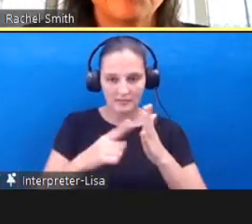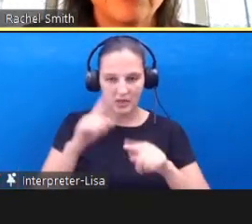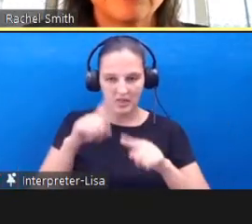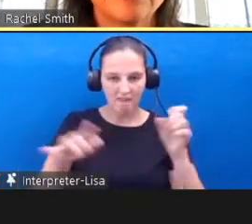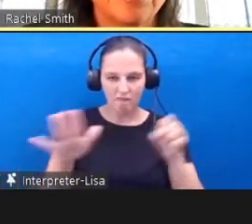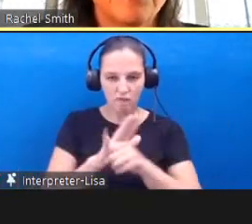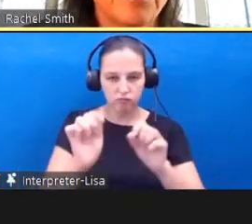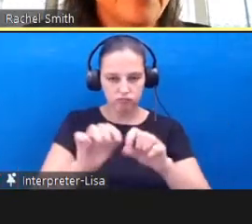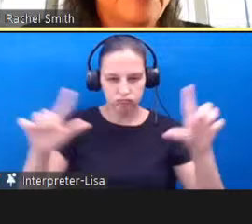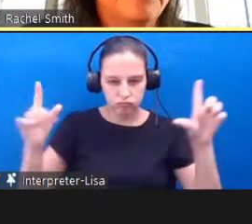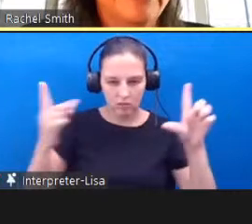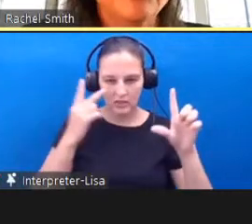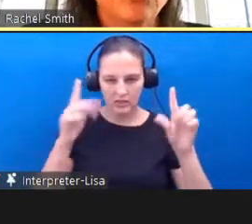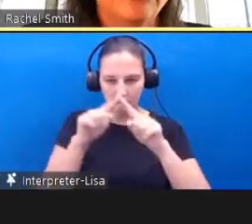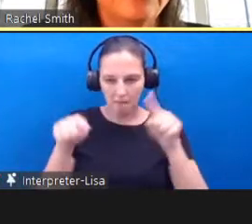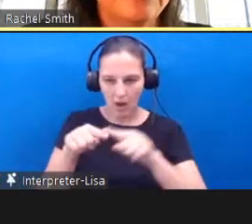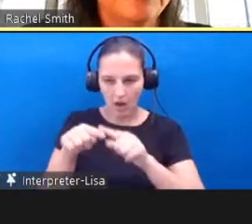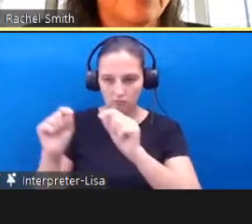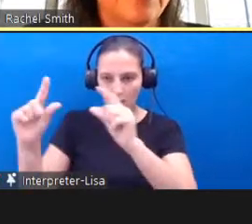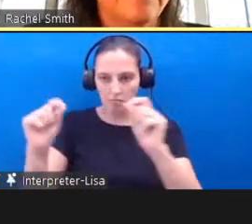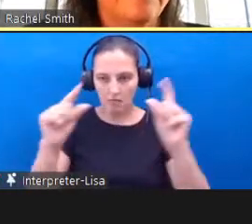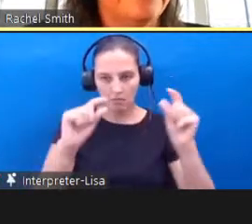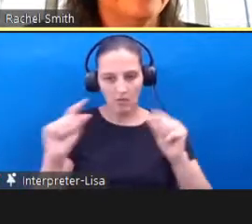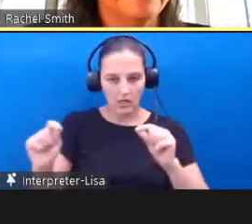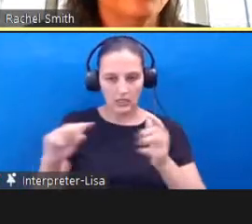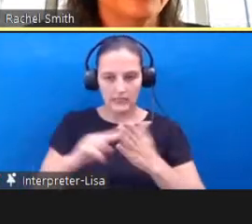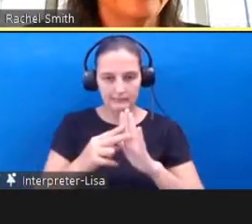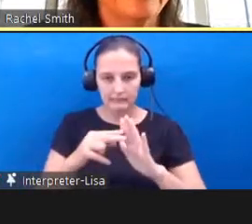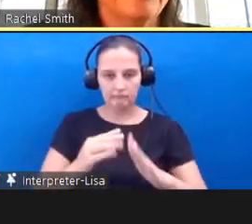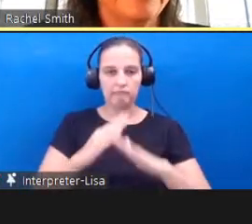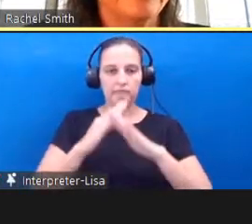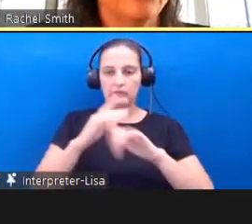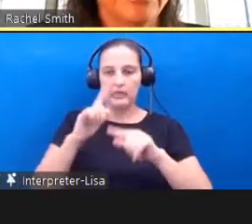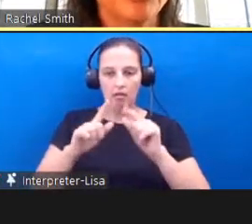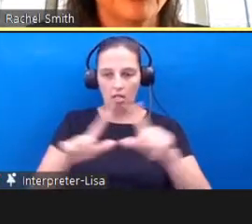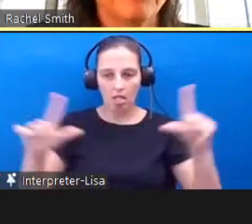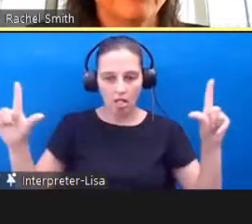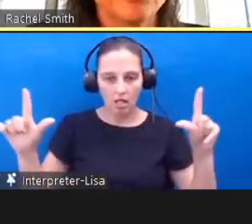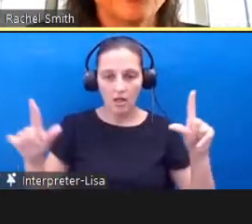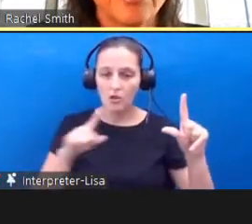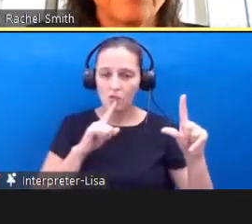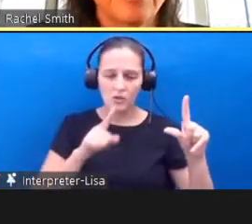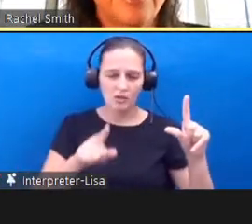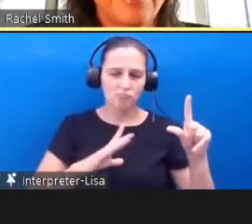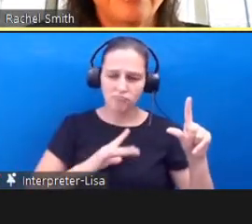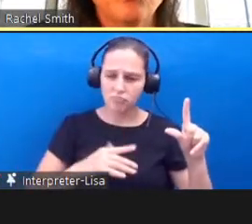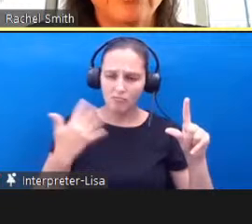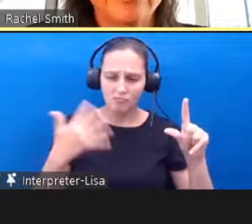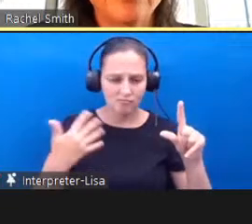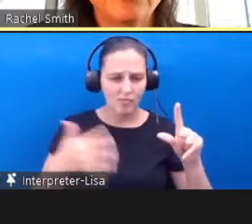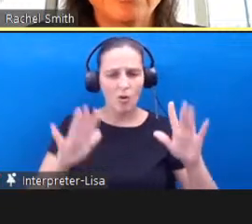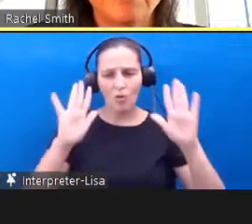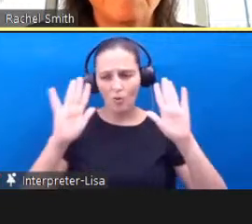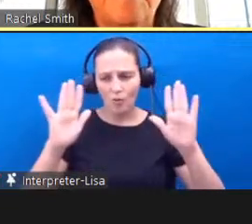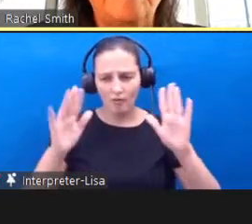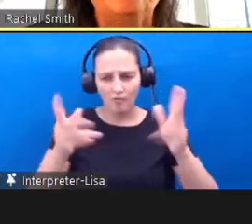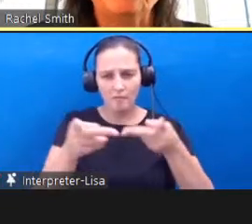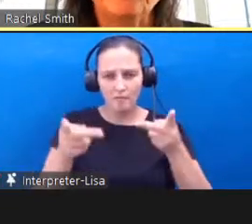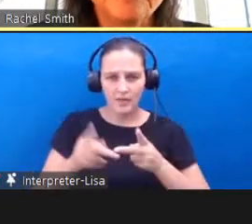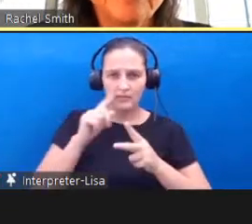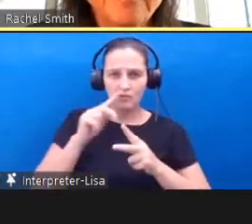you see these boxes come up. But it has all of these. It's really an amazing location for astronomy as well as to